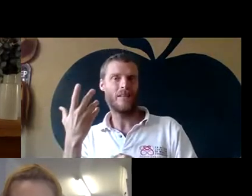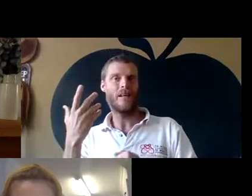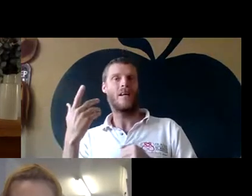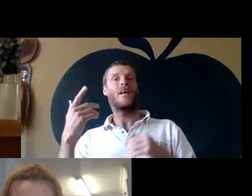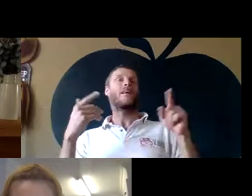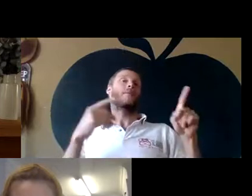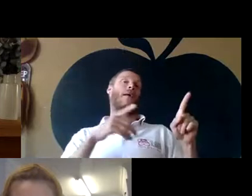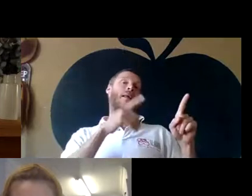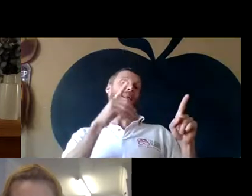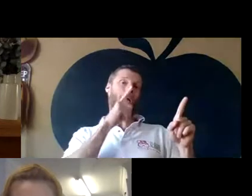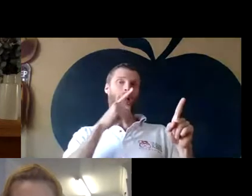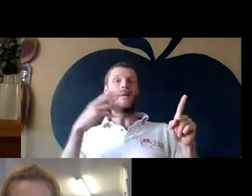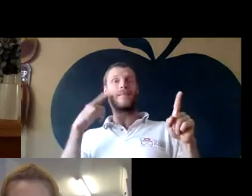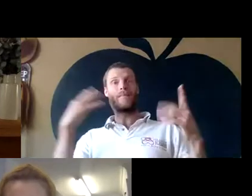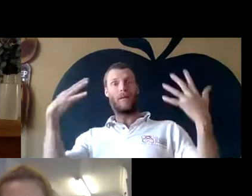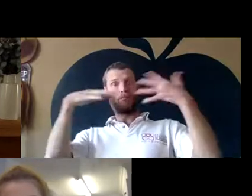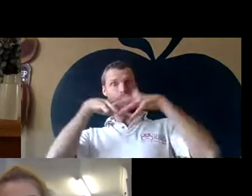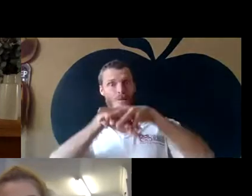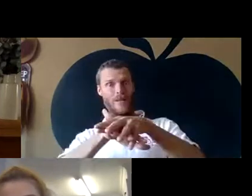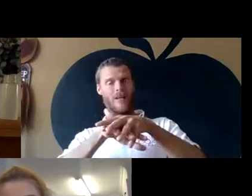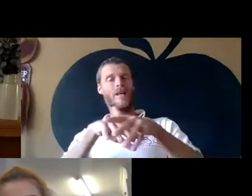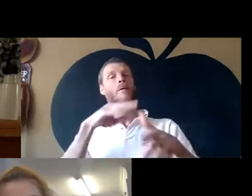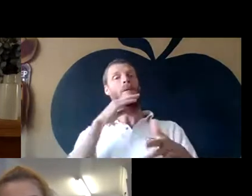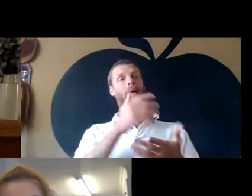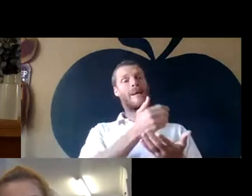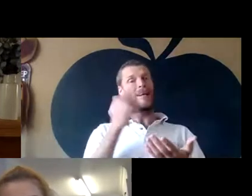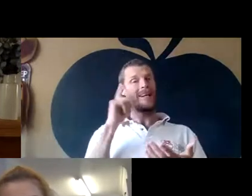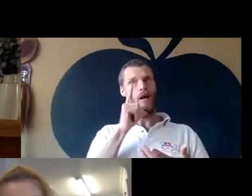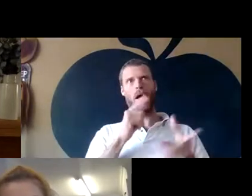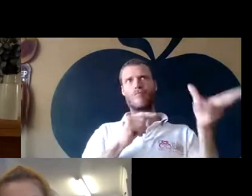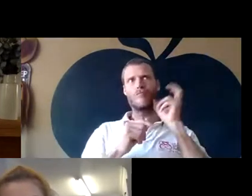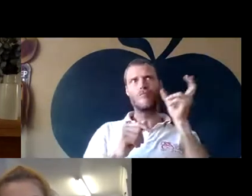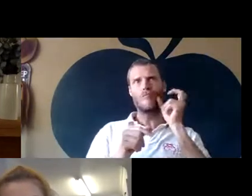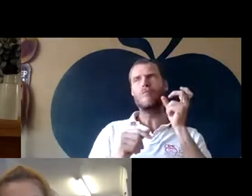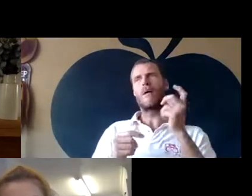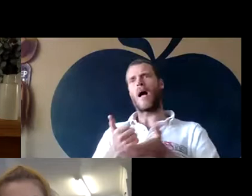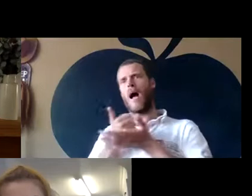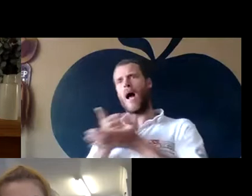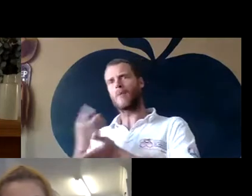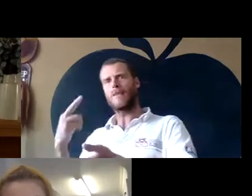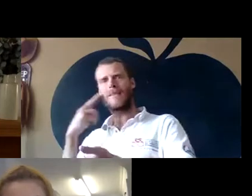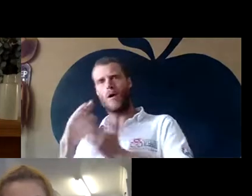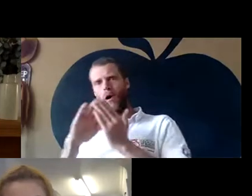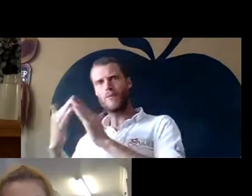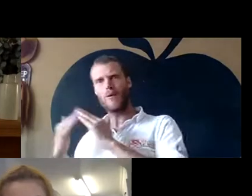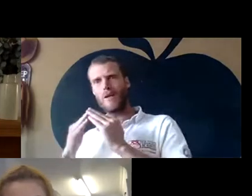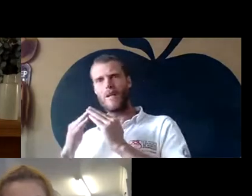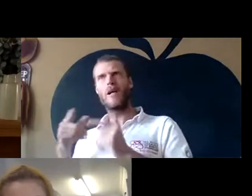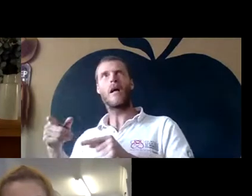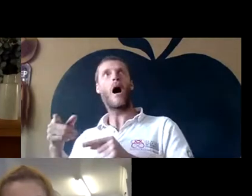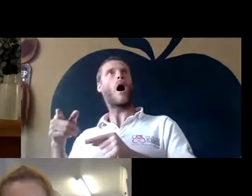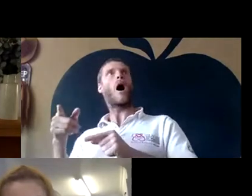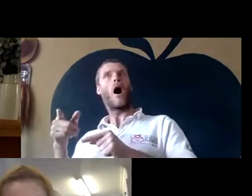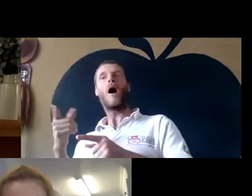that, a limitation to information, where the hearing and the deaf community, if you integrate the two, bring the